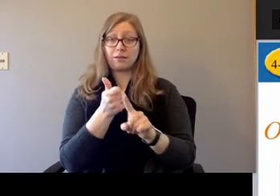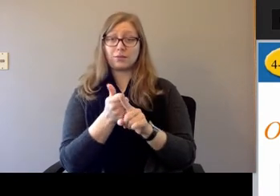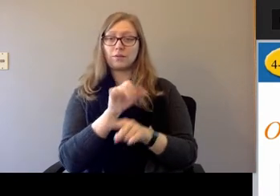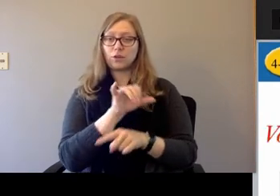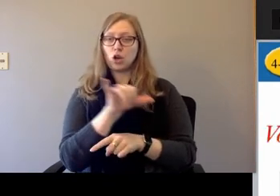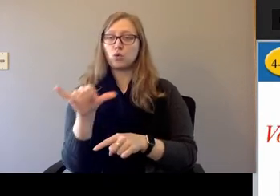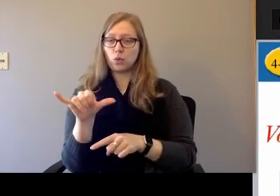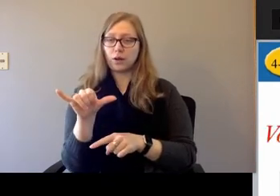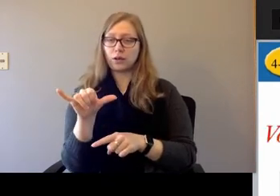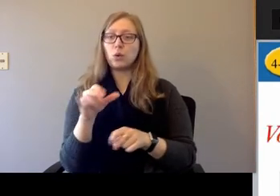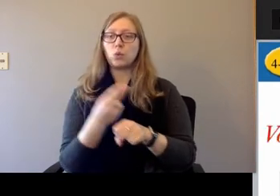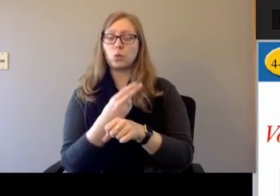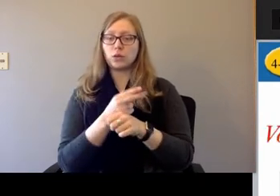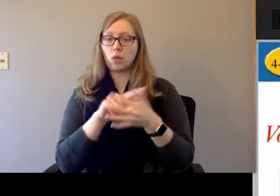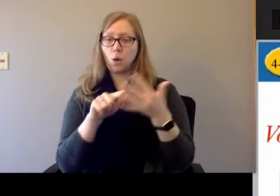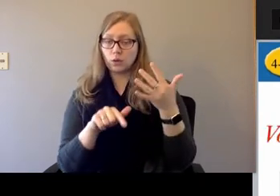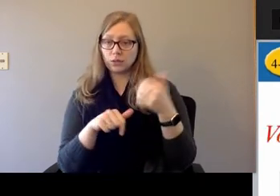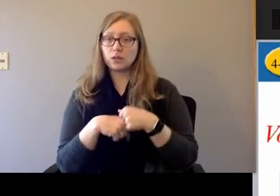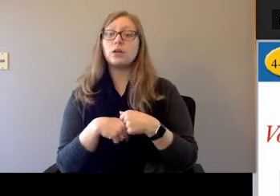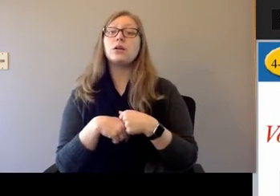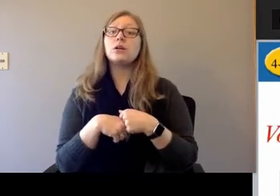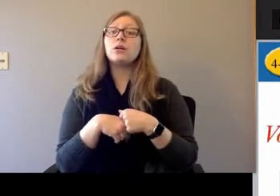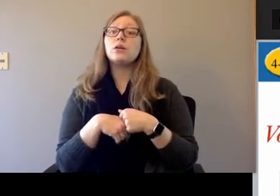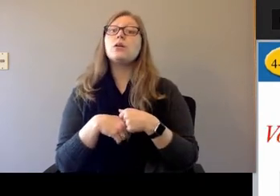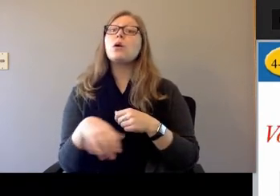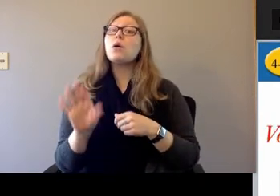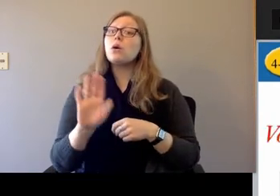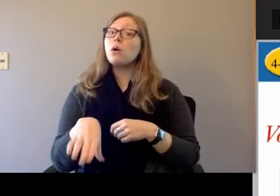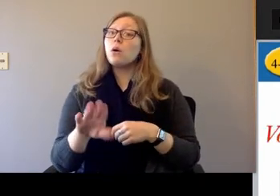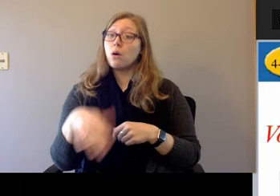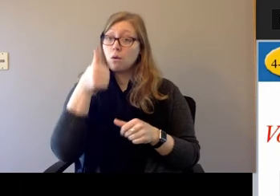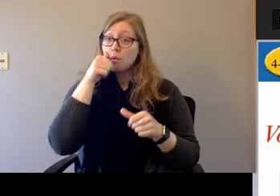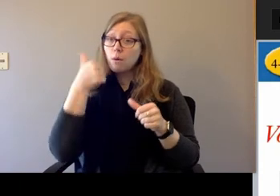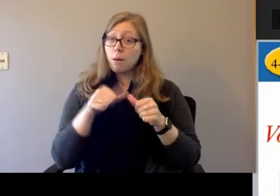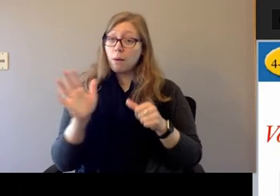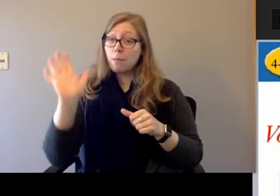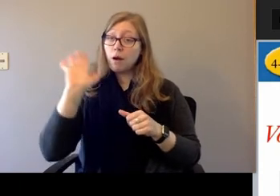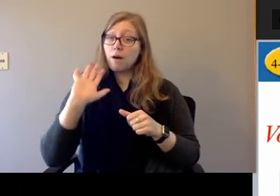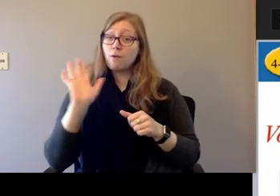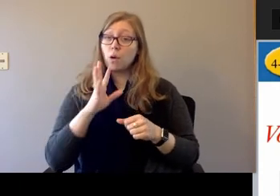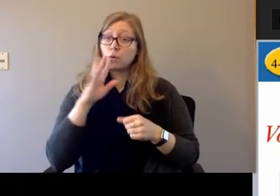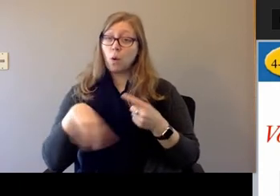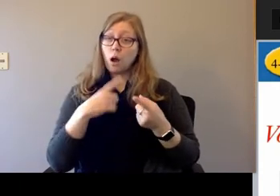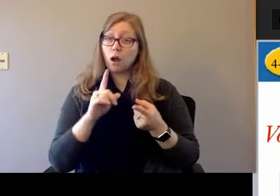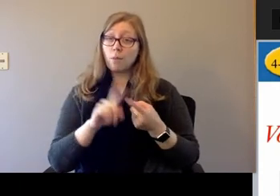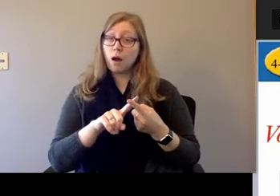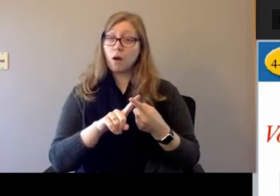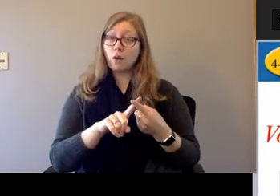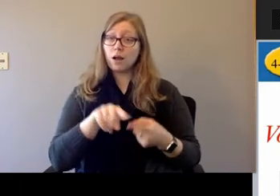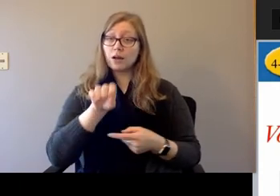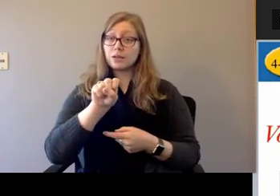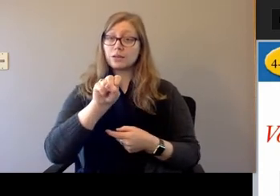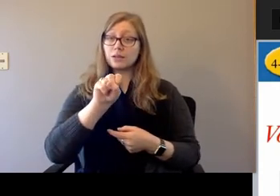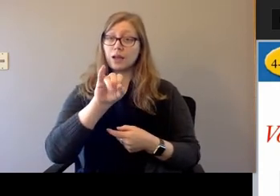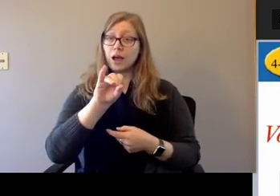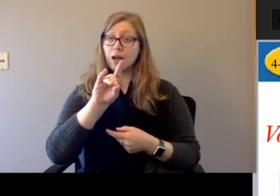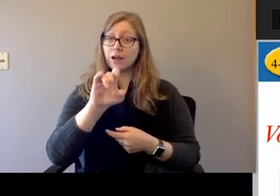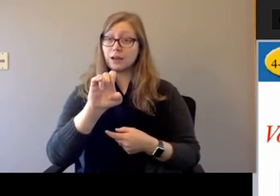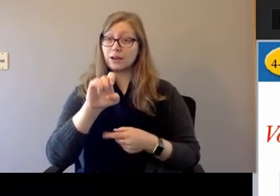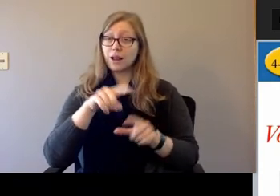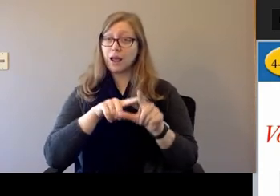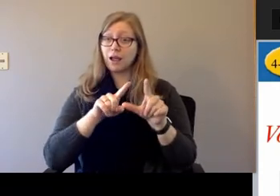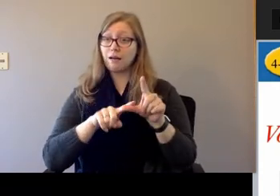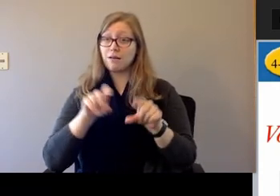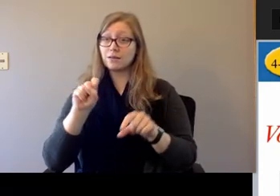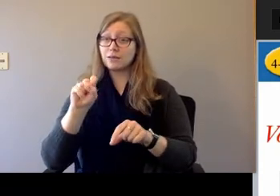postulates. So you remember when we were talking about side, angle, side, that we talked about included